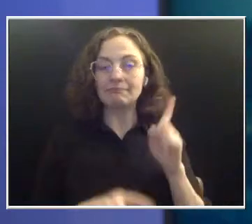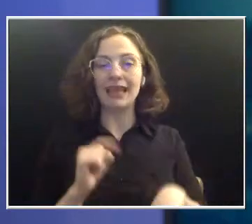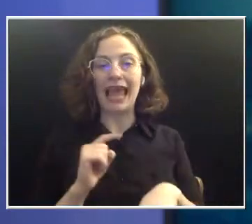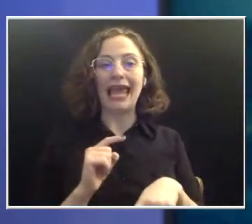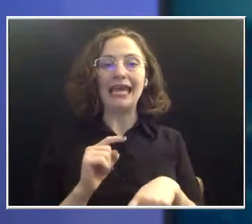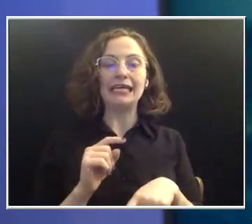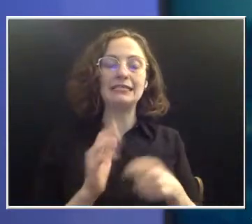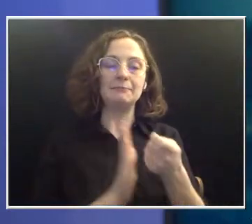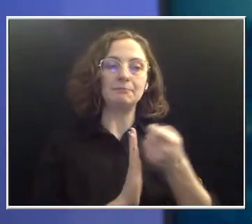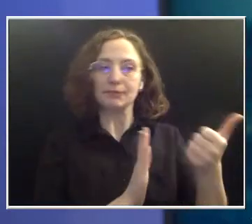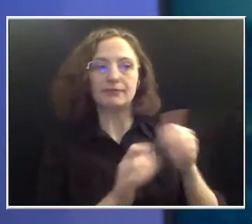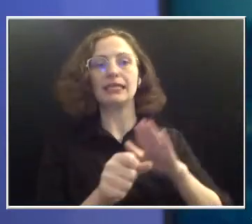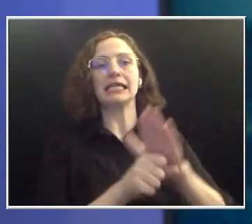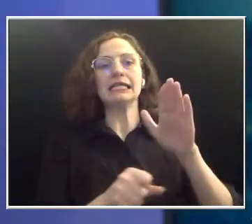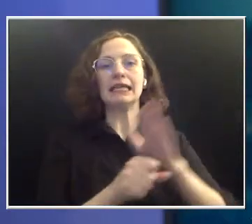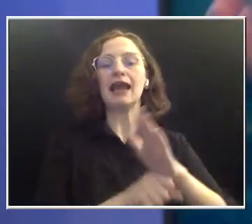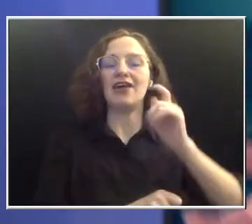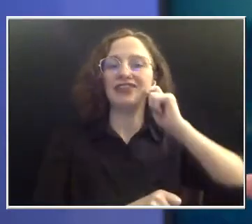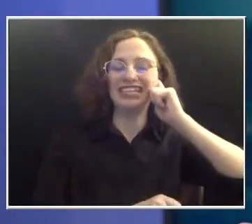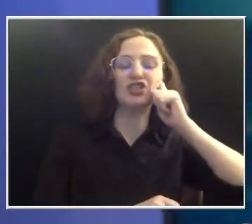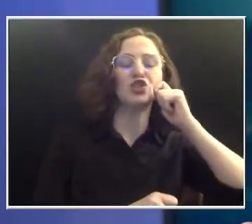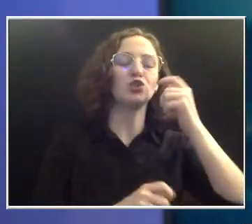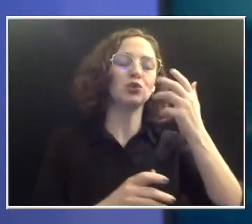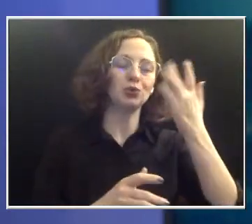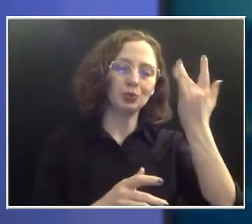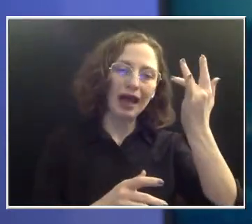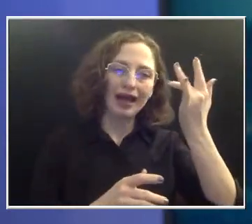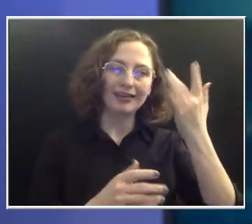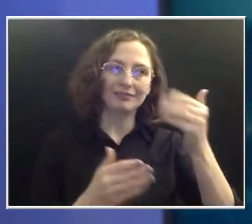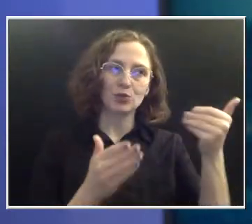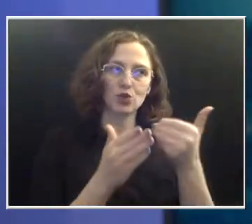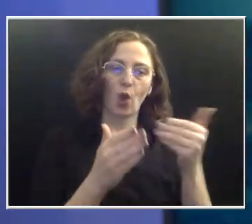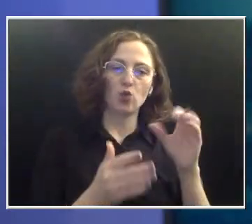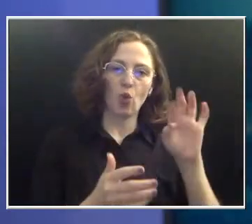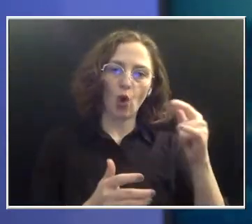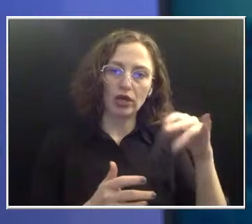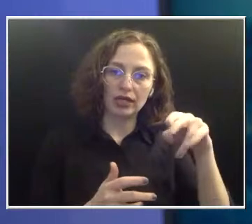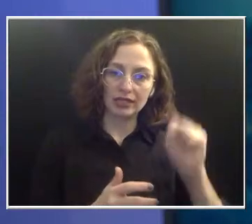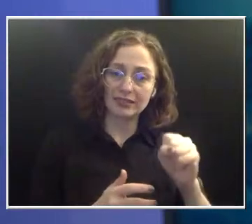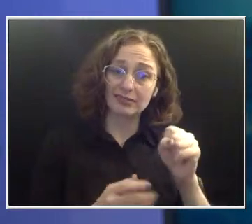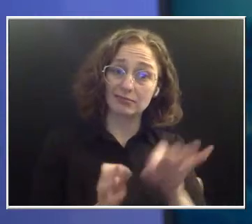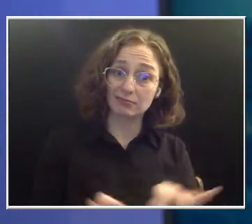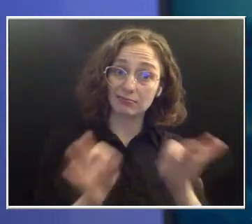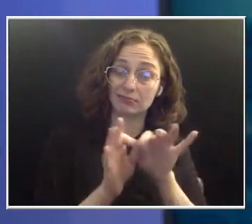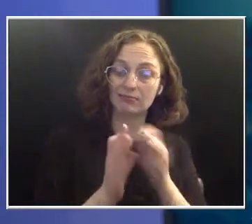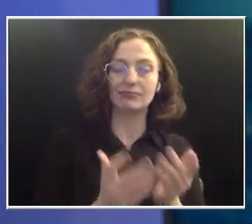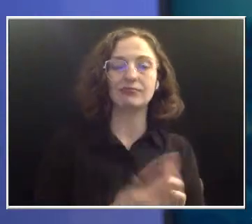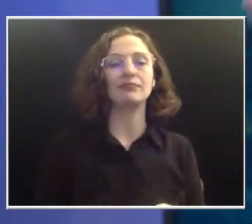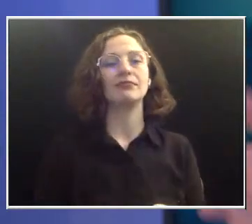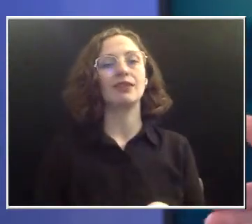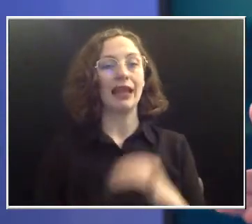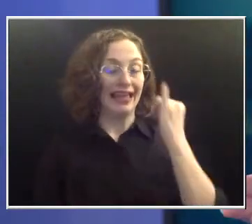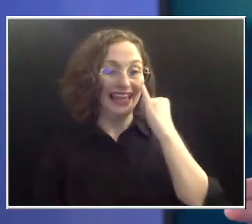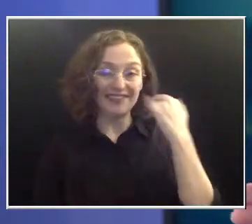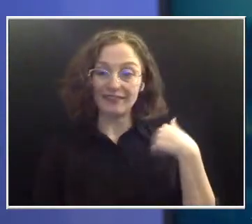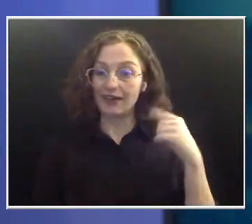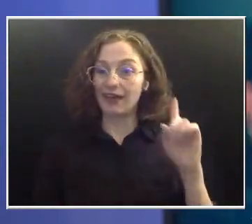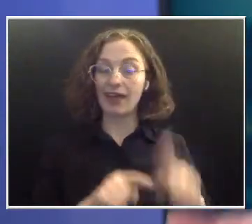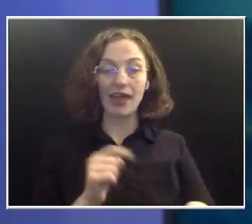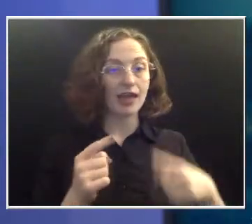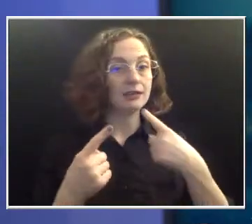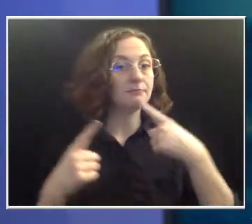the size of the cancer is what tells us what the best treatment is. If I don't think I can effectively do surgery or curative